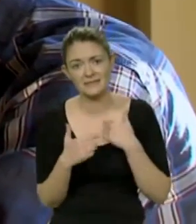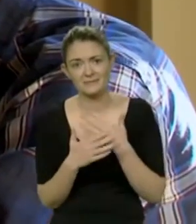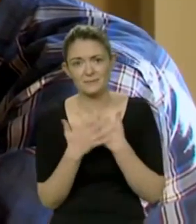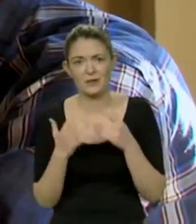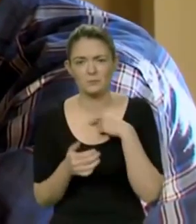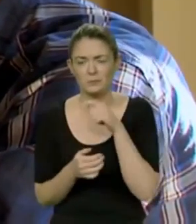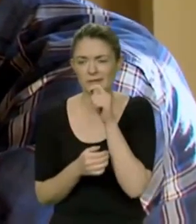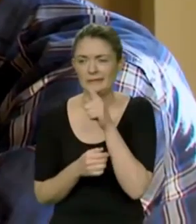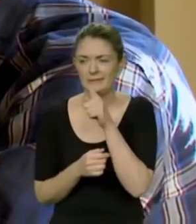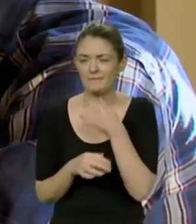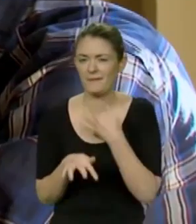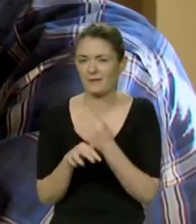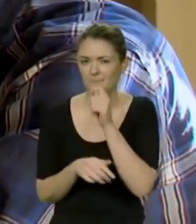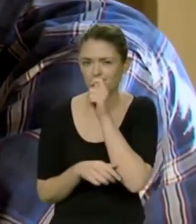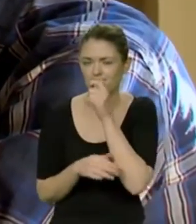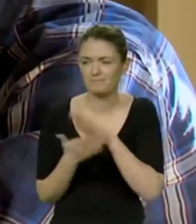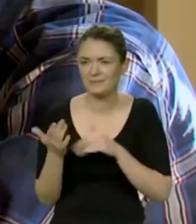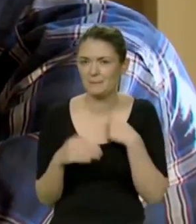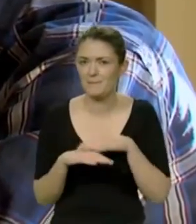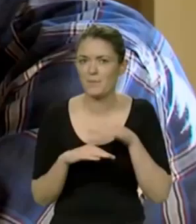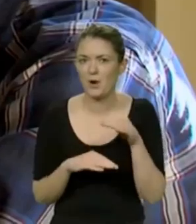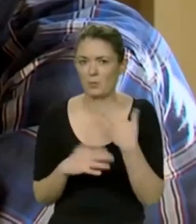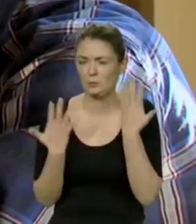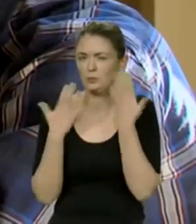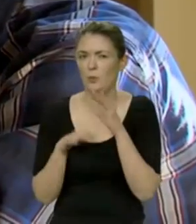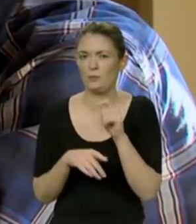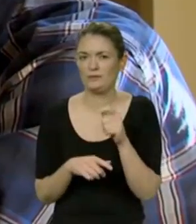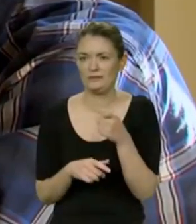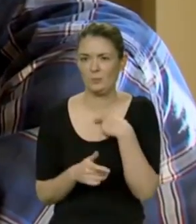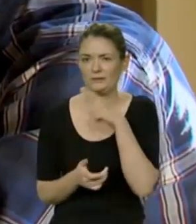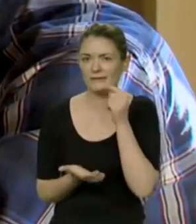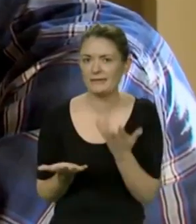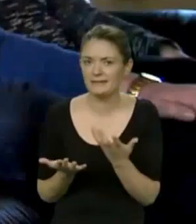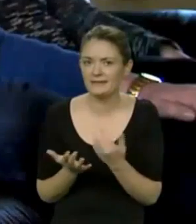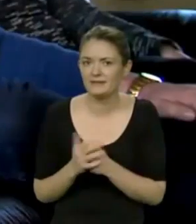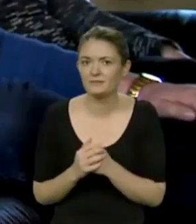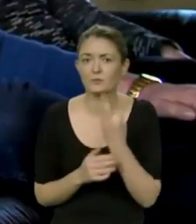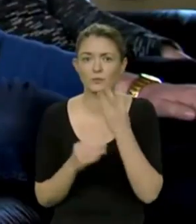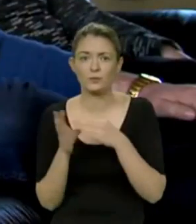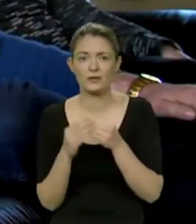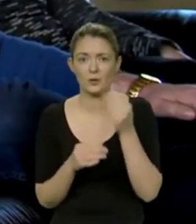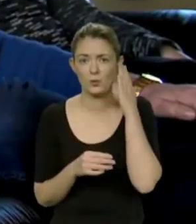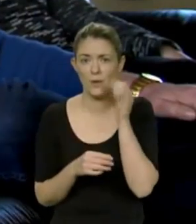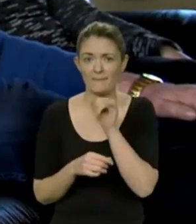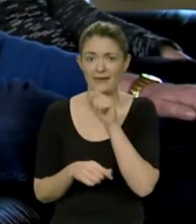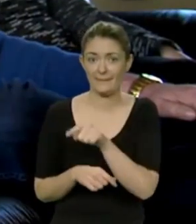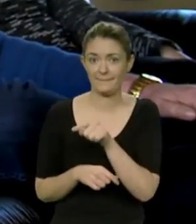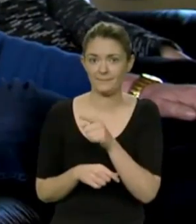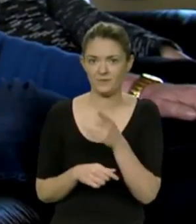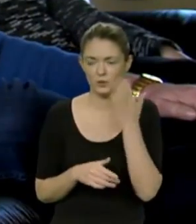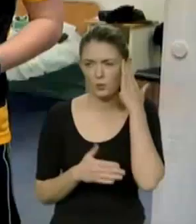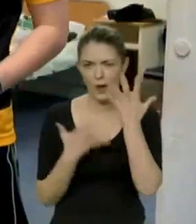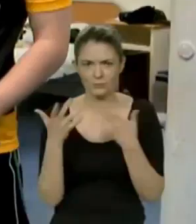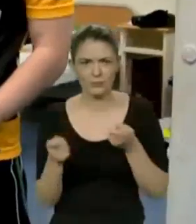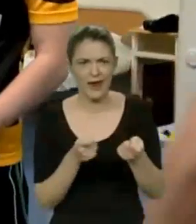father secretly does miss me more. Like, he wouldn't show it, but I'd say he does. Like, I did have 1 or 2 things to say to him about, you know, going